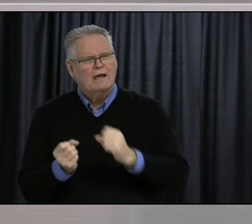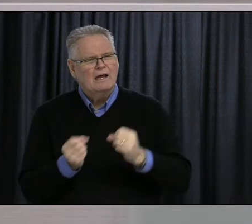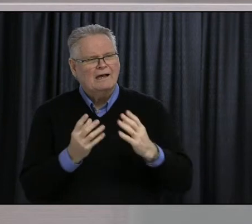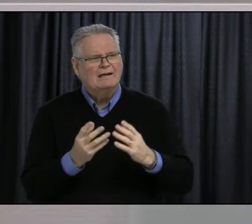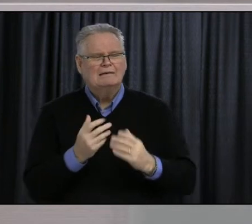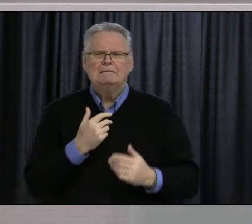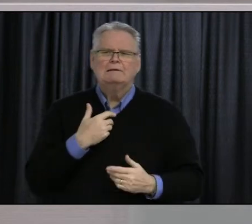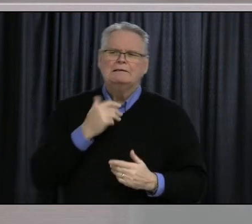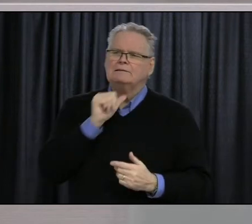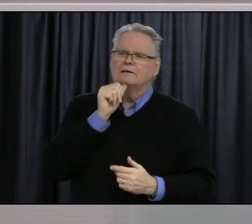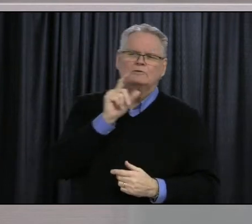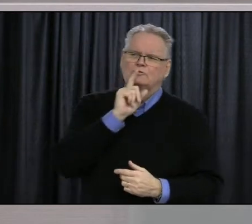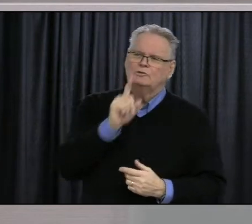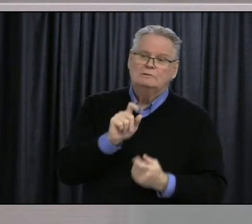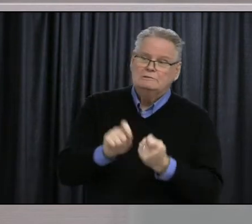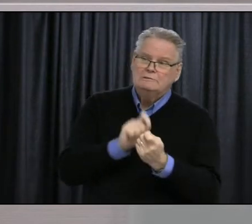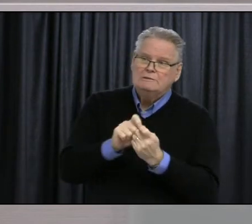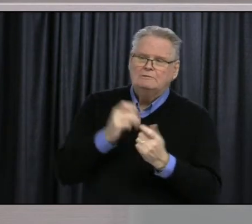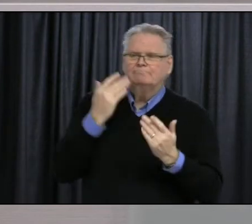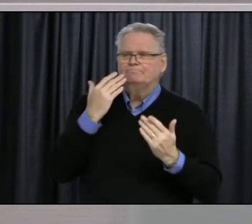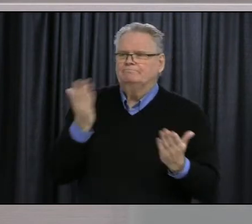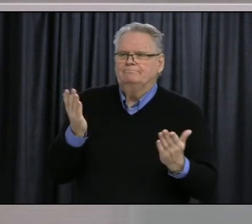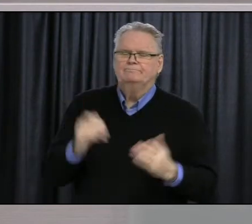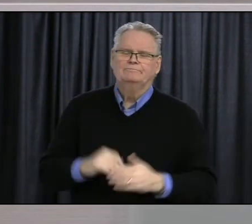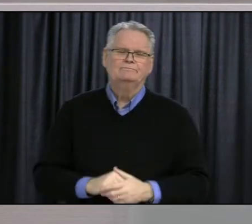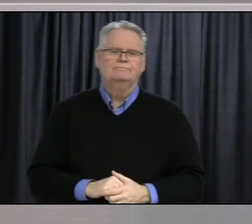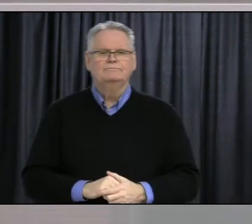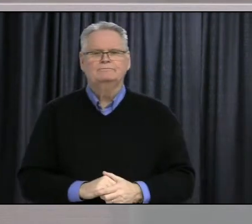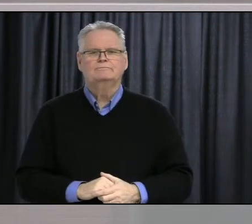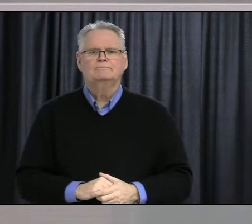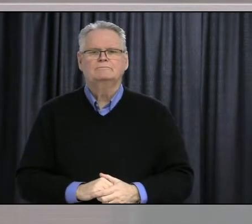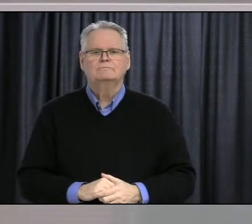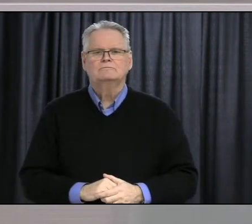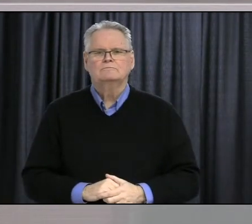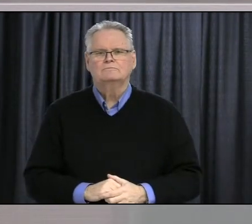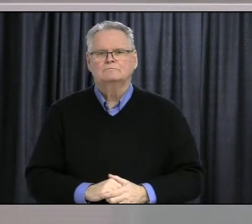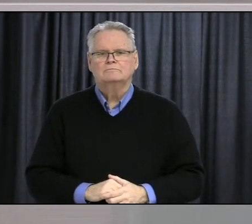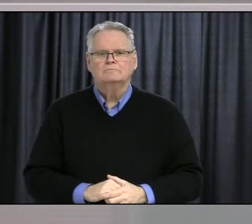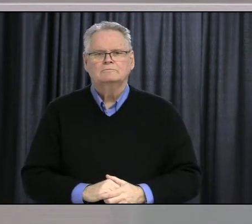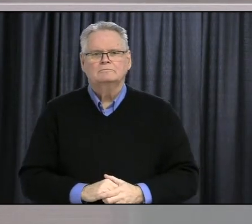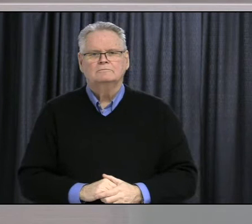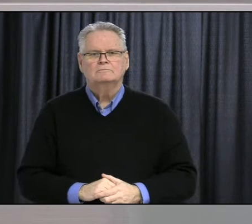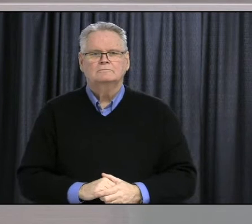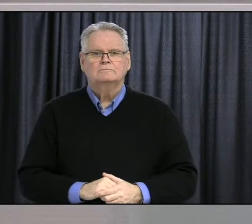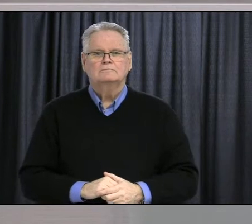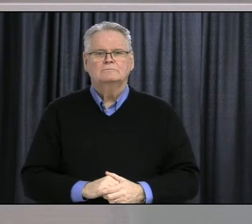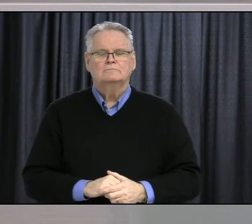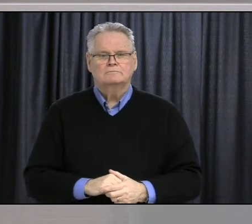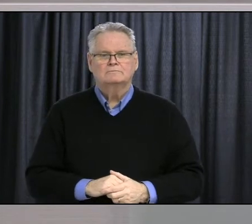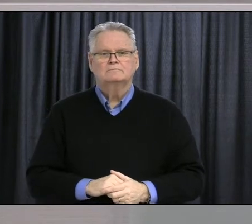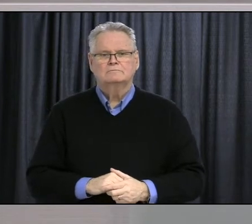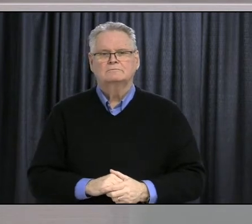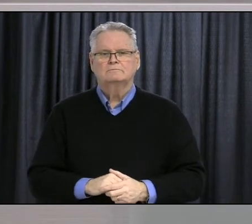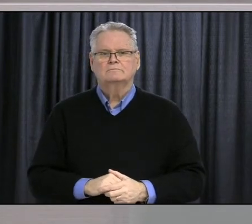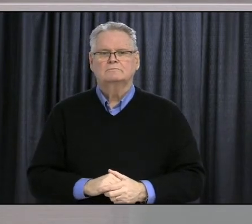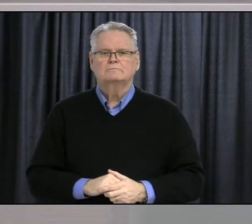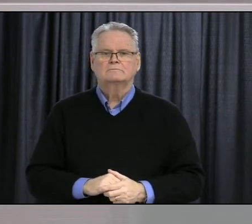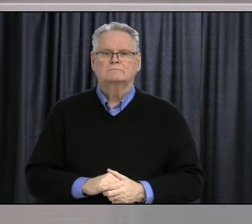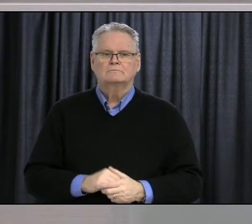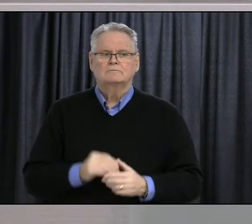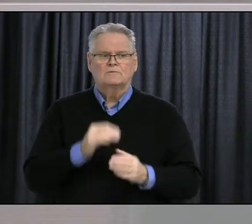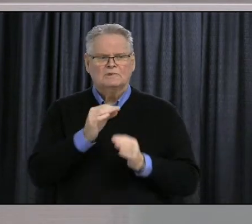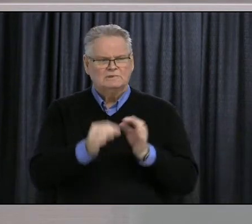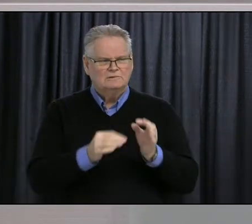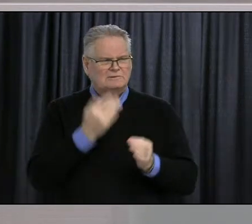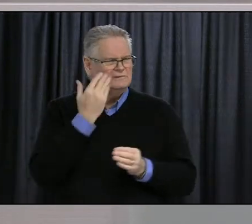National Microbiology Lab for variant testing, and you're trying to get, and the process is on the move to get the local lab to get that capability. So I'm